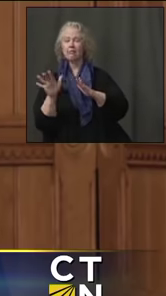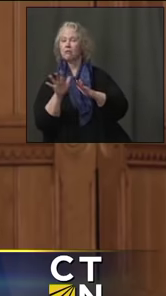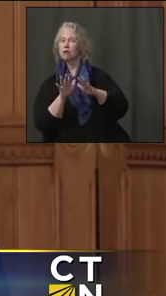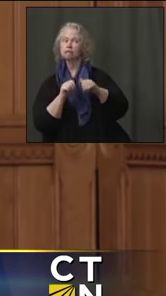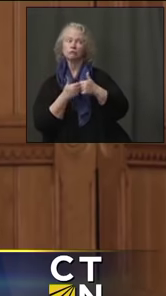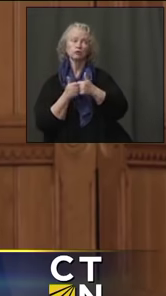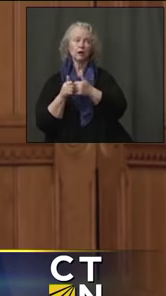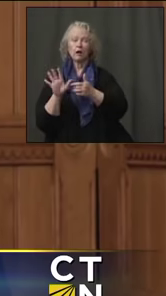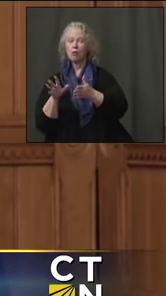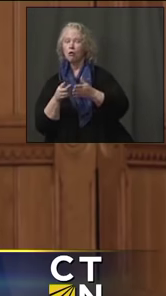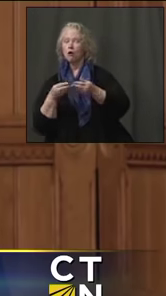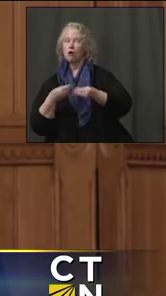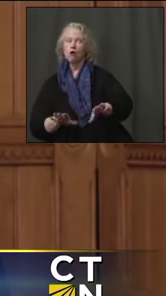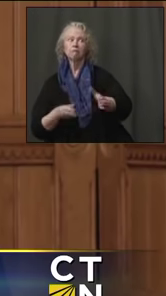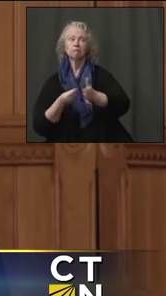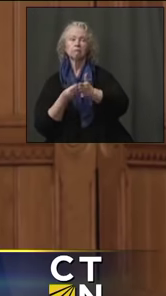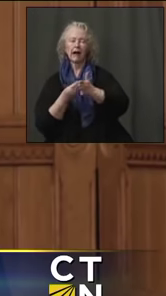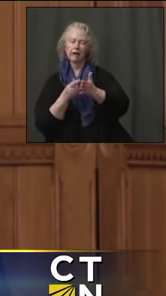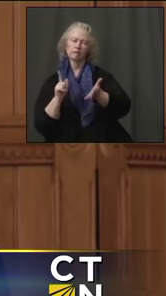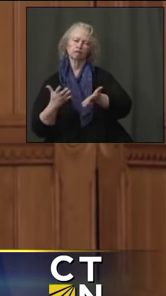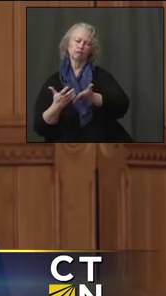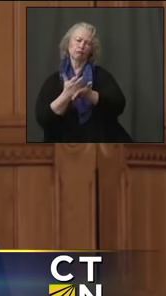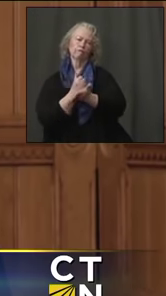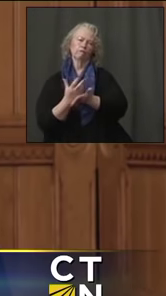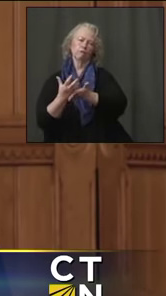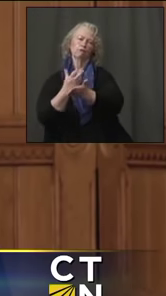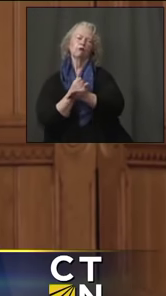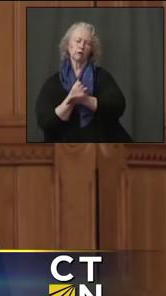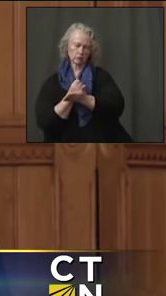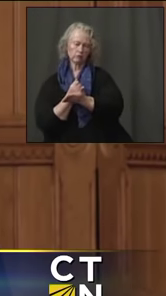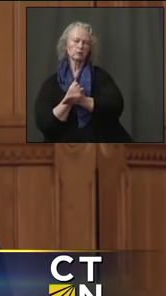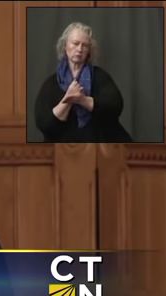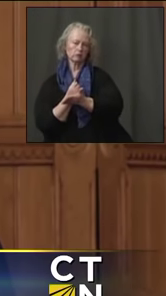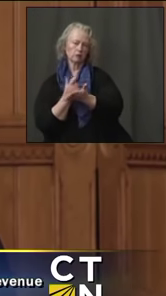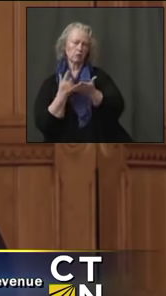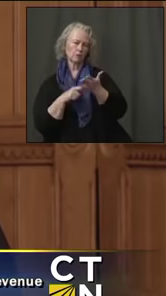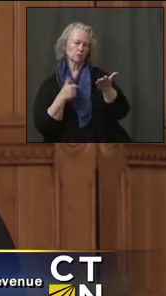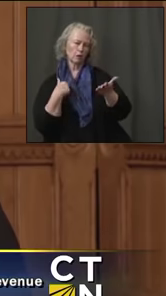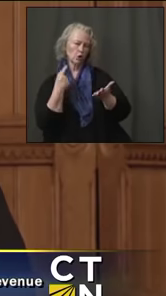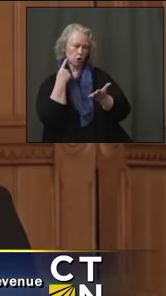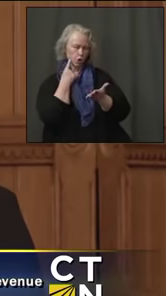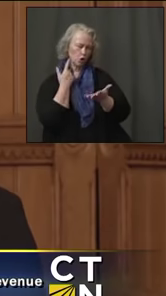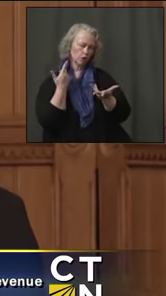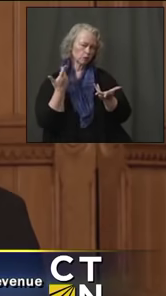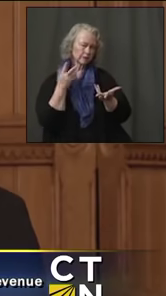challenges, and that some of those expenses are actually rather low, but we'll know once the report is compiled.